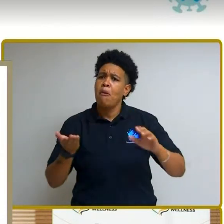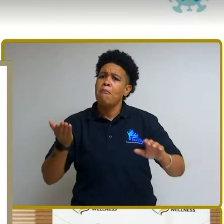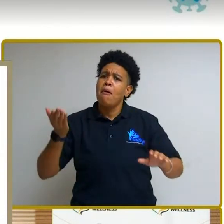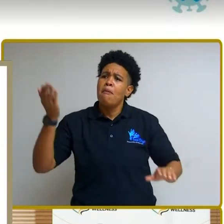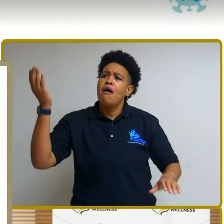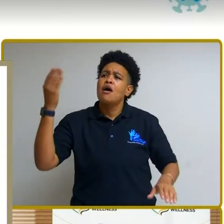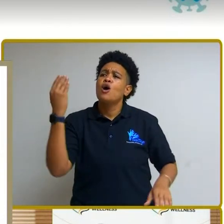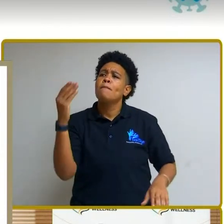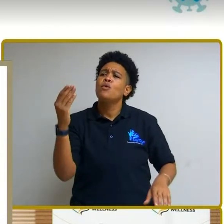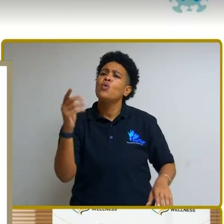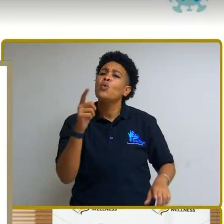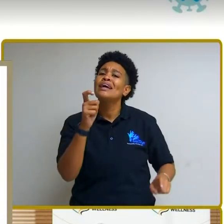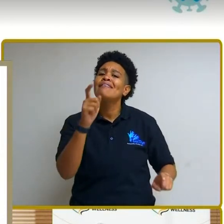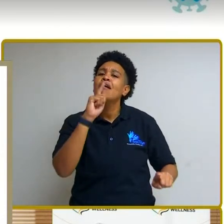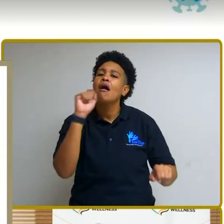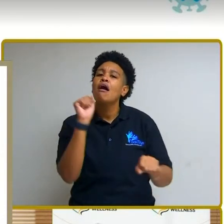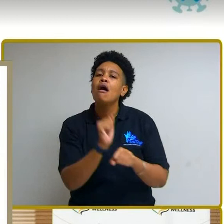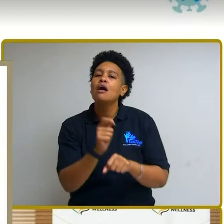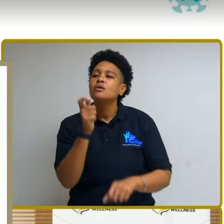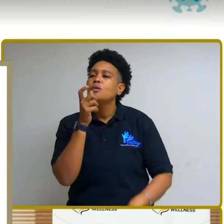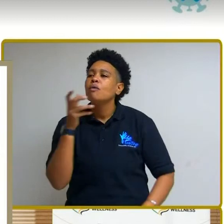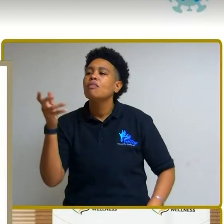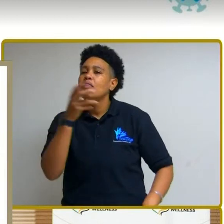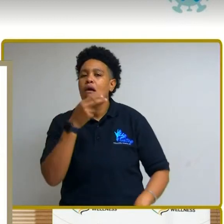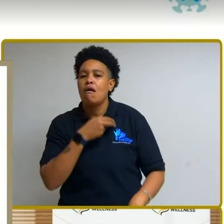blue gives us the actual